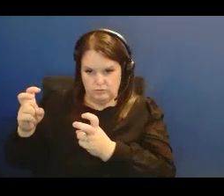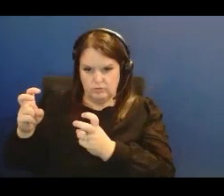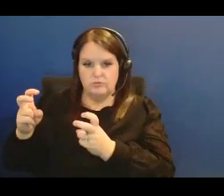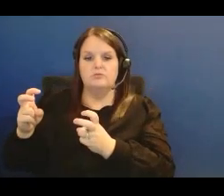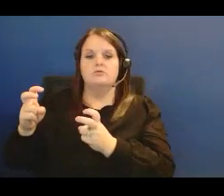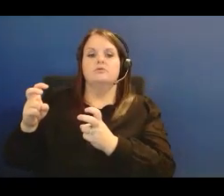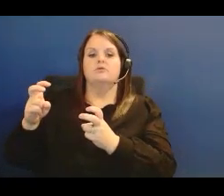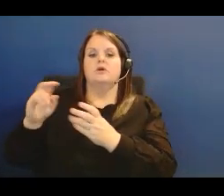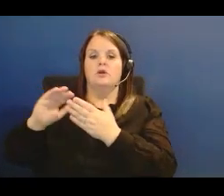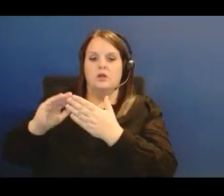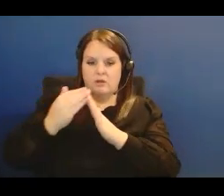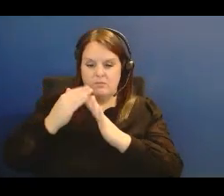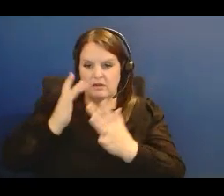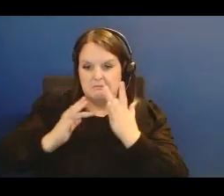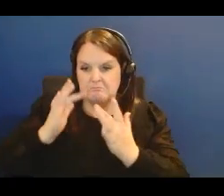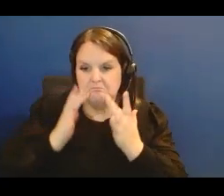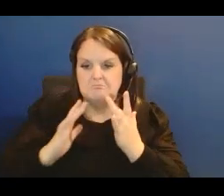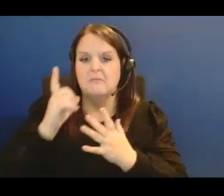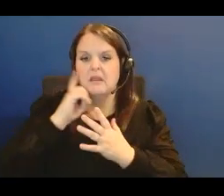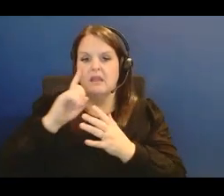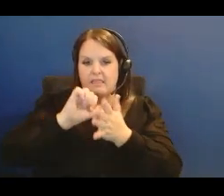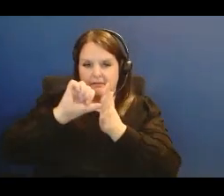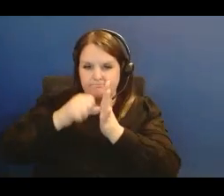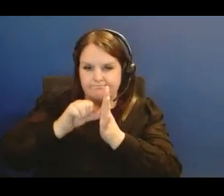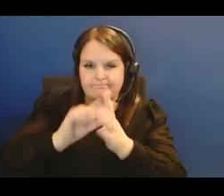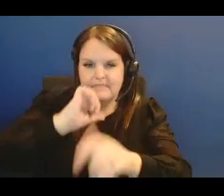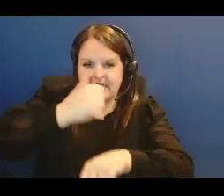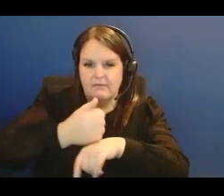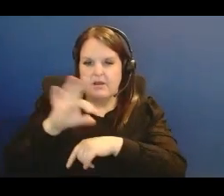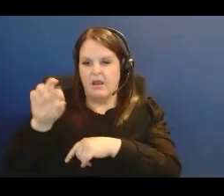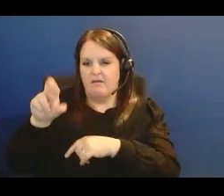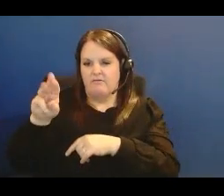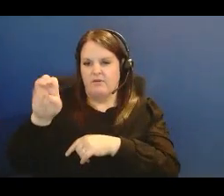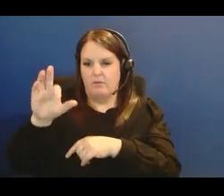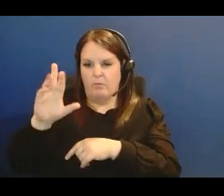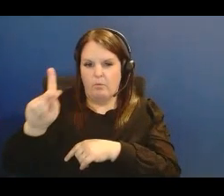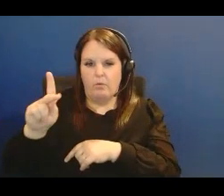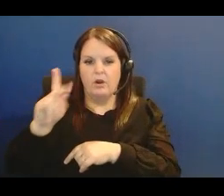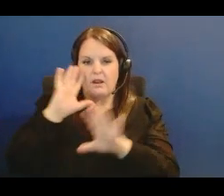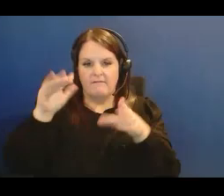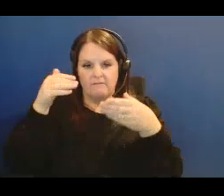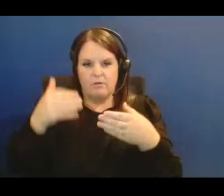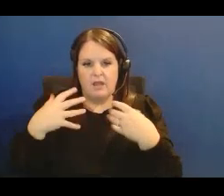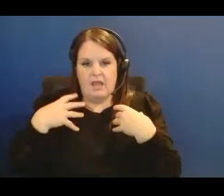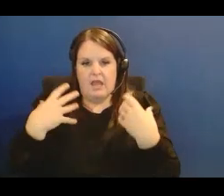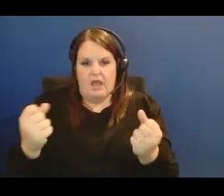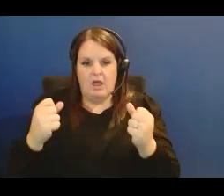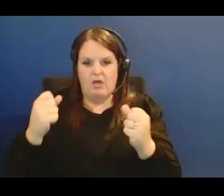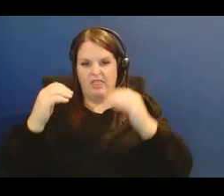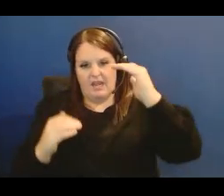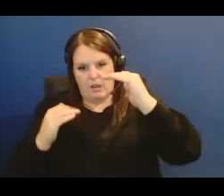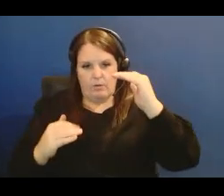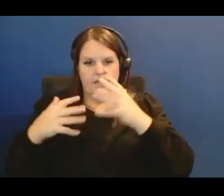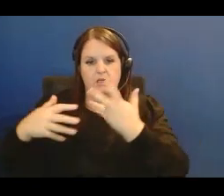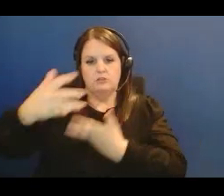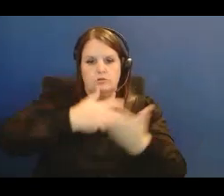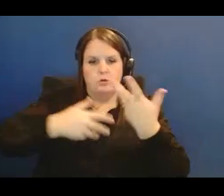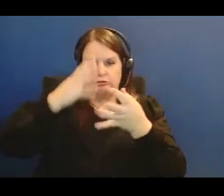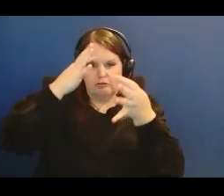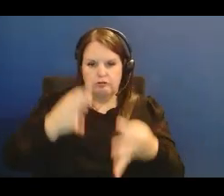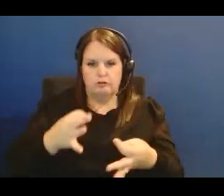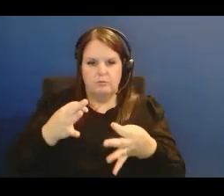priority areas using the MAP 2.0 framework. It focuses heavily on health inequities, social determinants, and